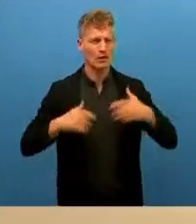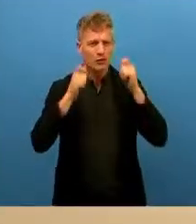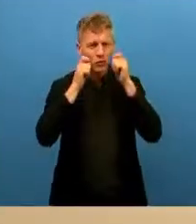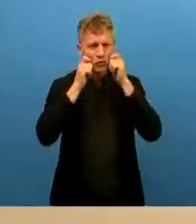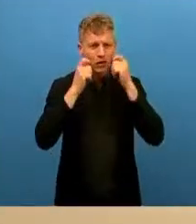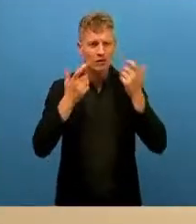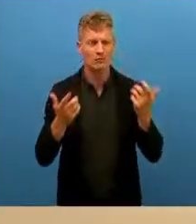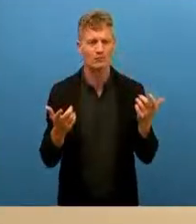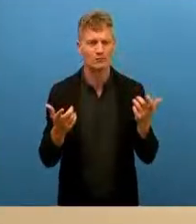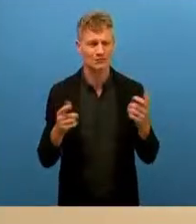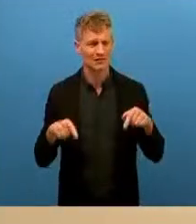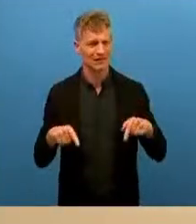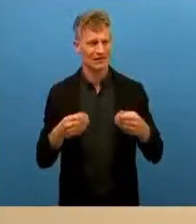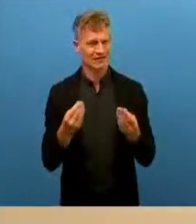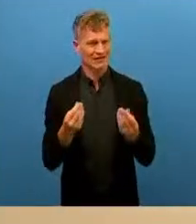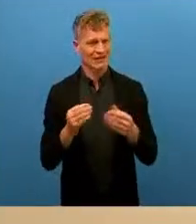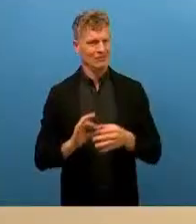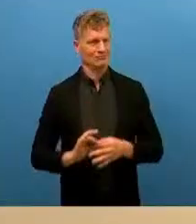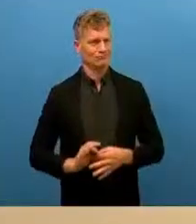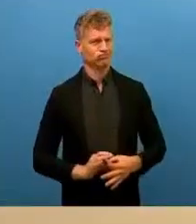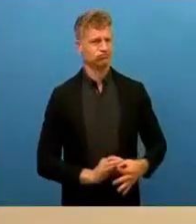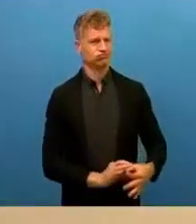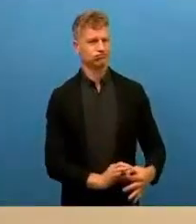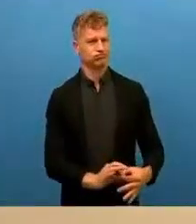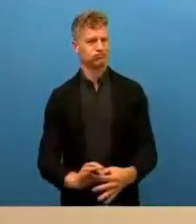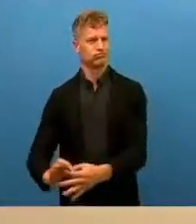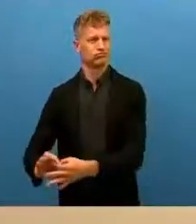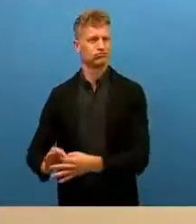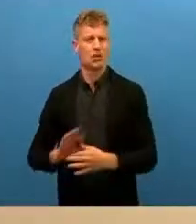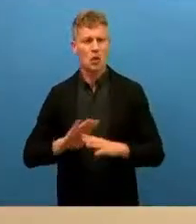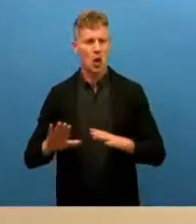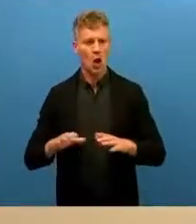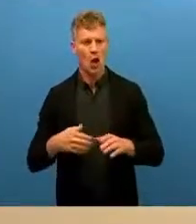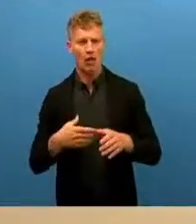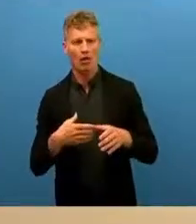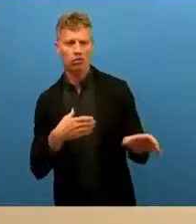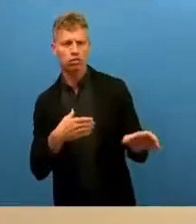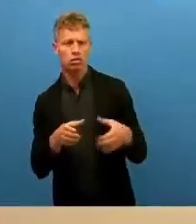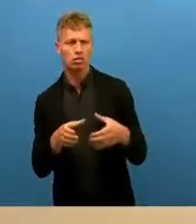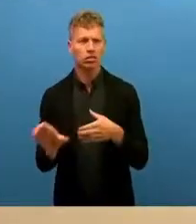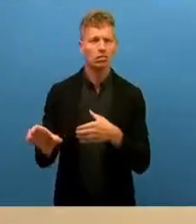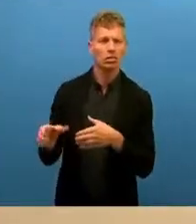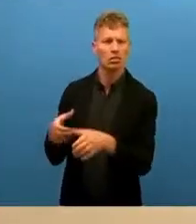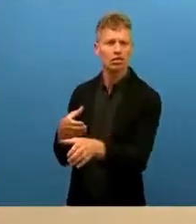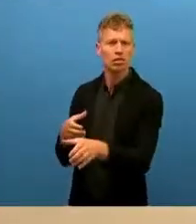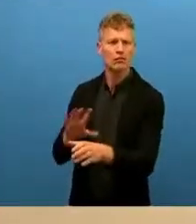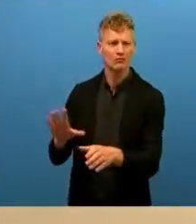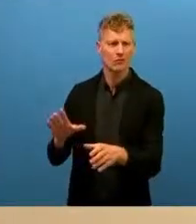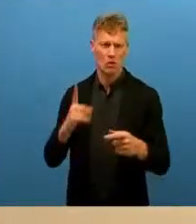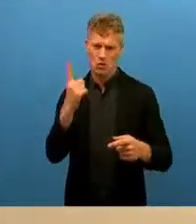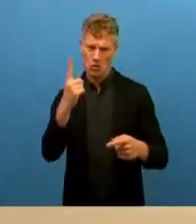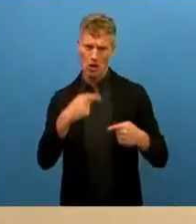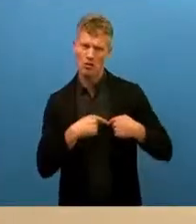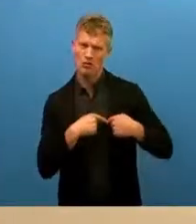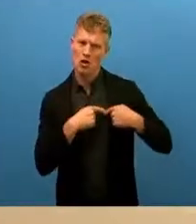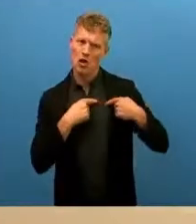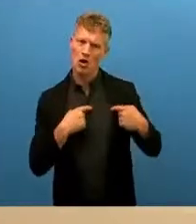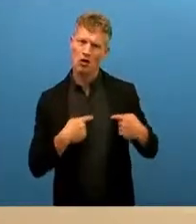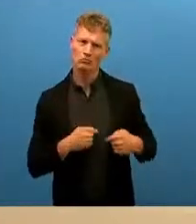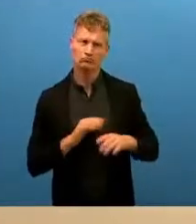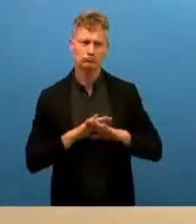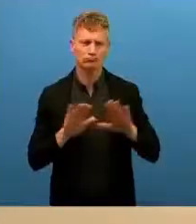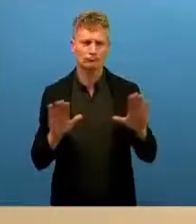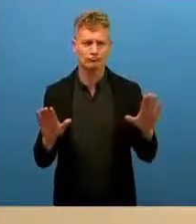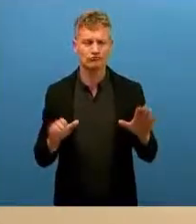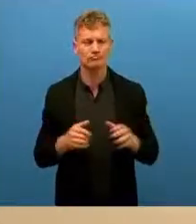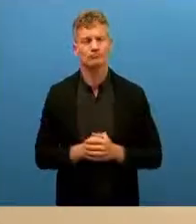sense of humanity that overcomes separation. We're just one heart, and this message, as original people, we